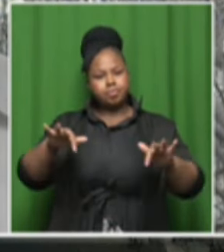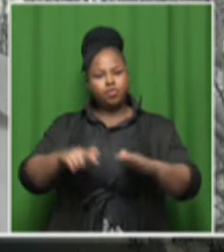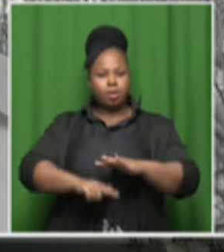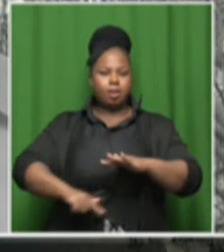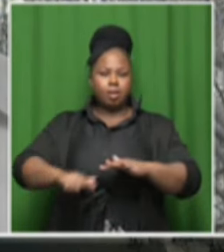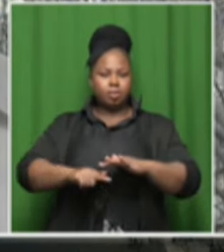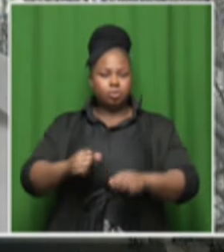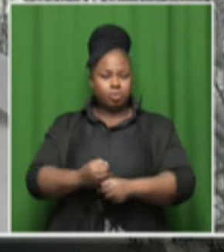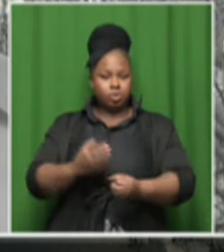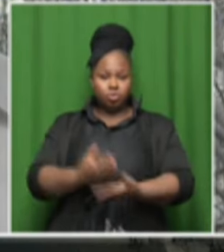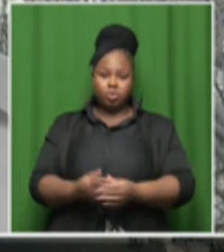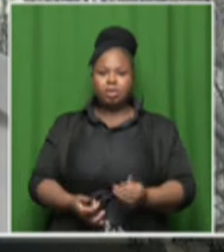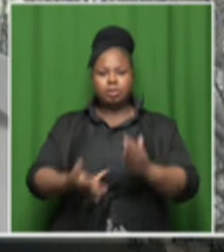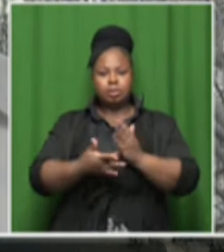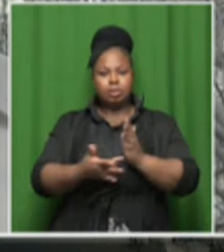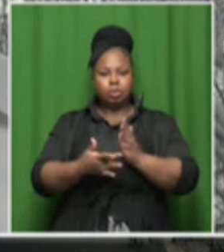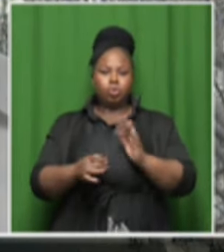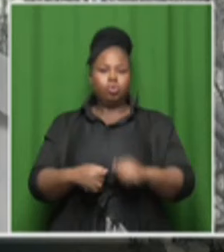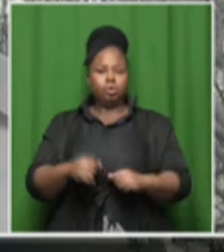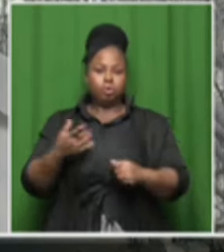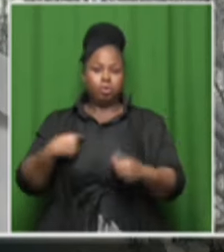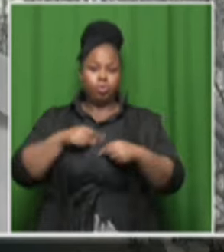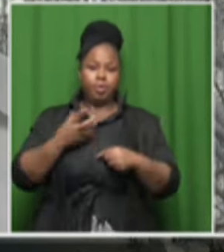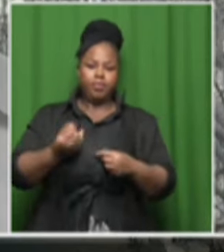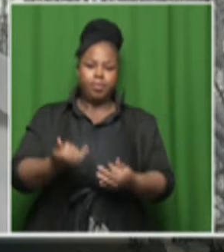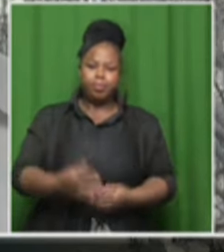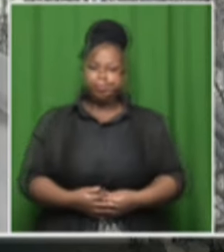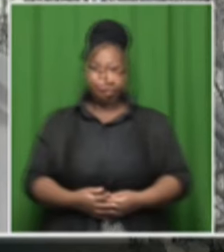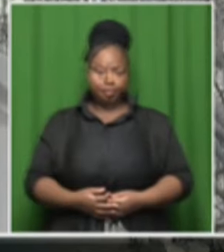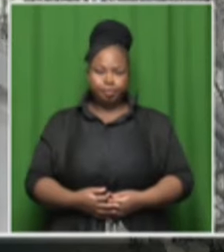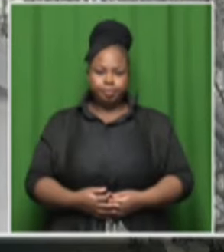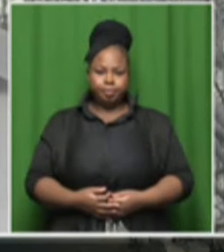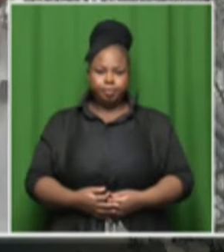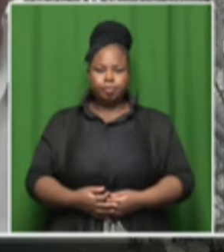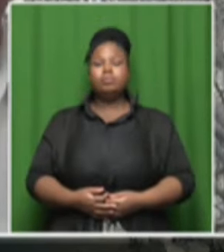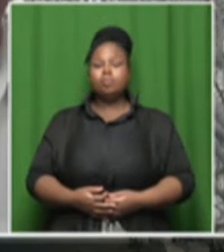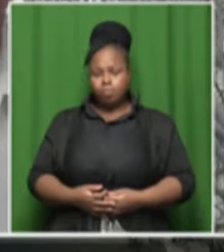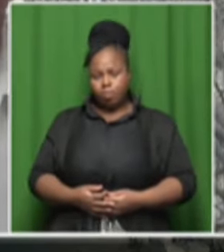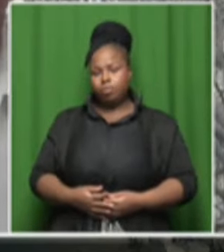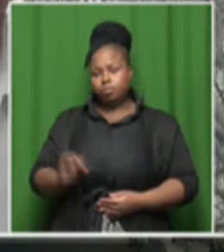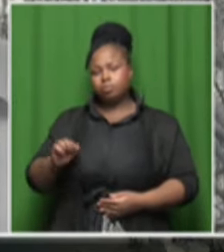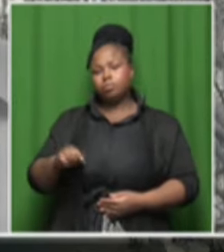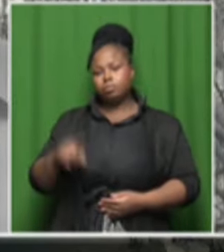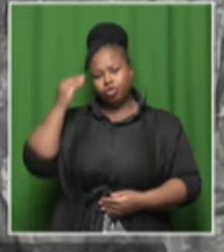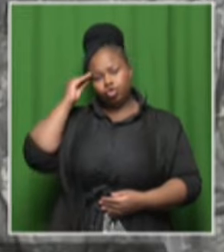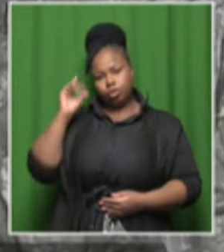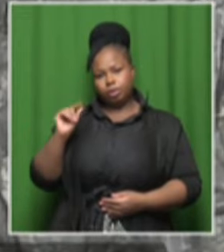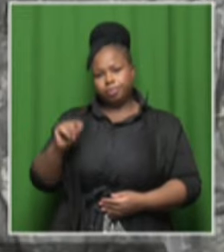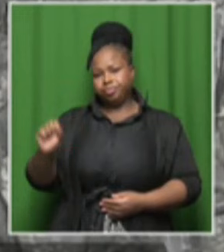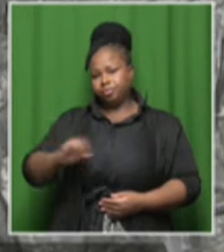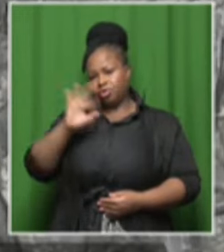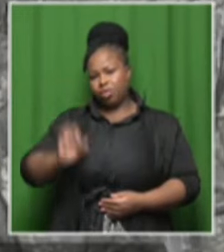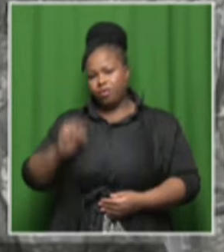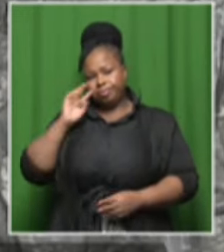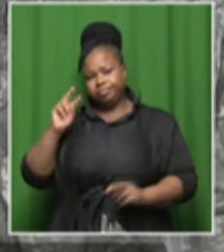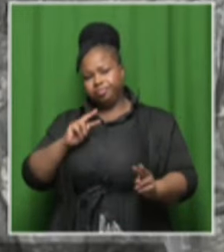in overcoming this digital divide that we are presented with at this juncture. Yeah, so it's interesting if you kind of look at South Africa. You know,